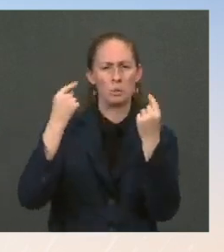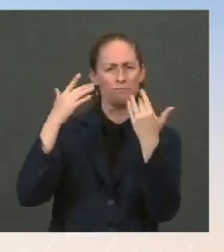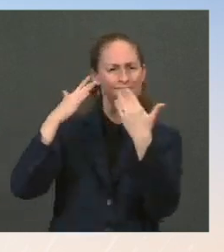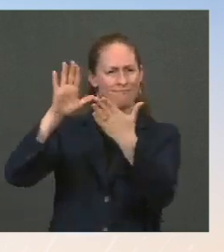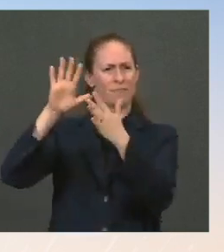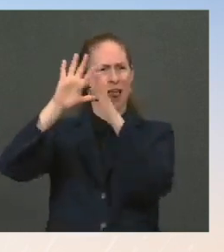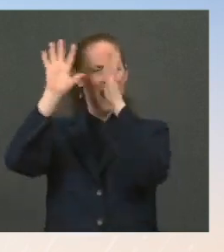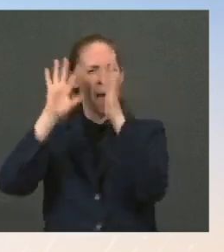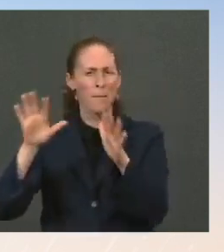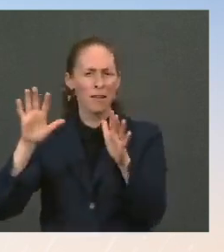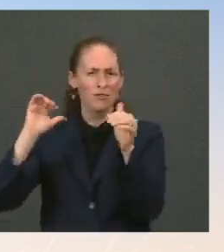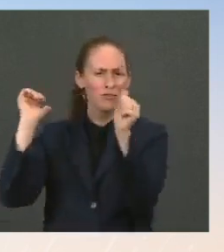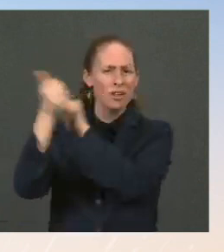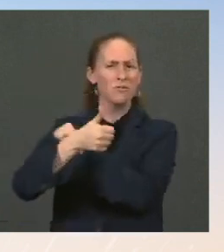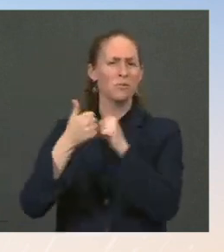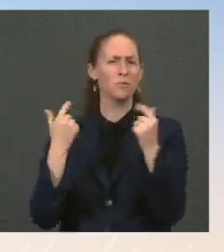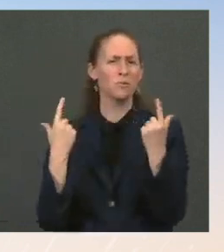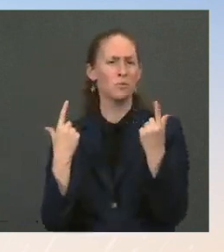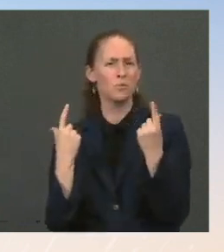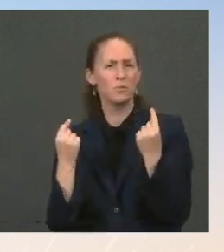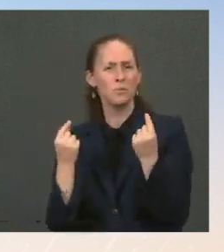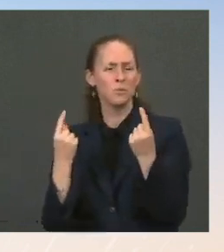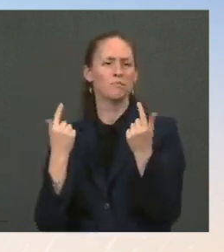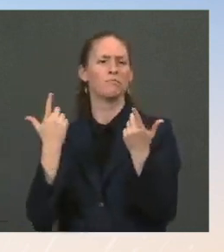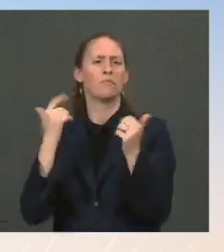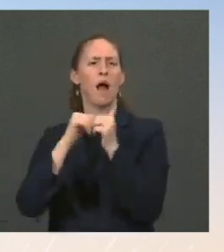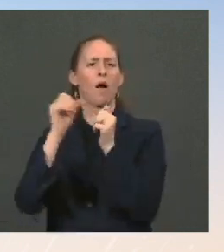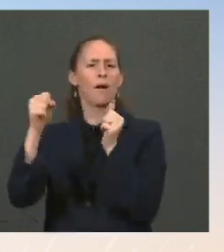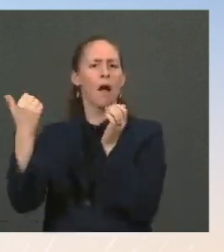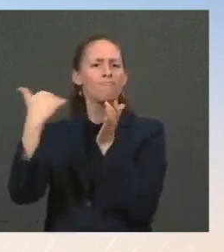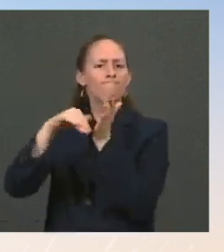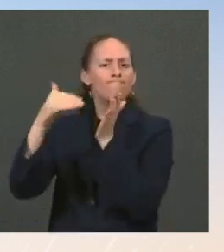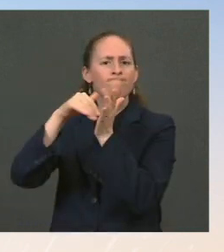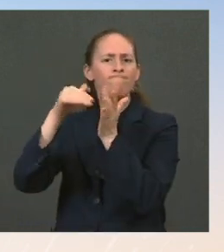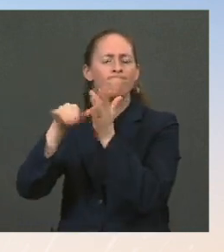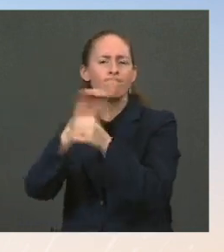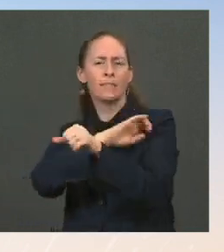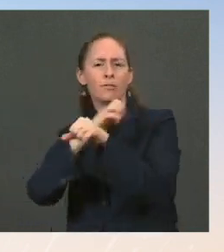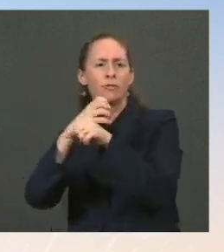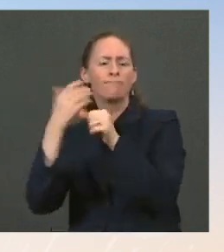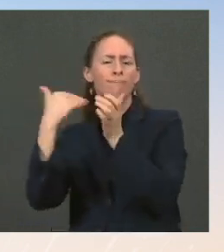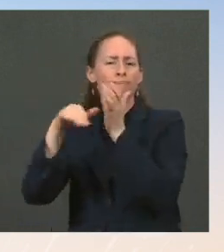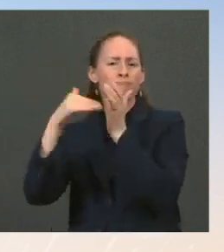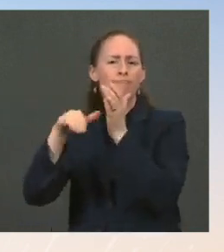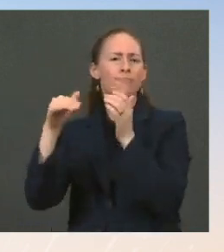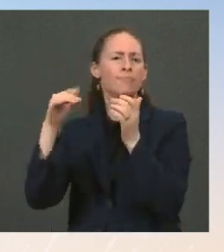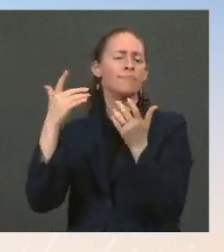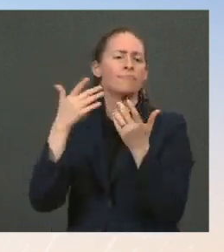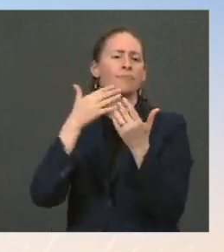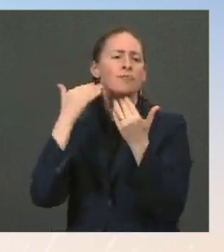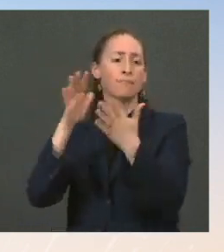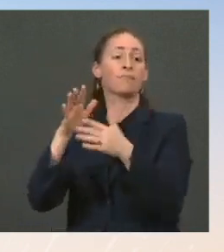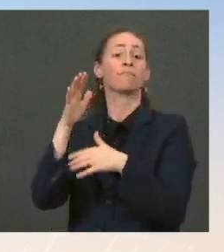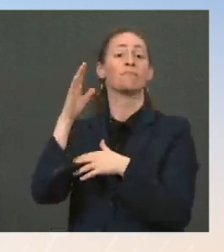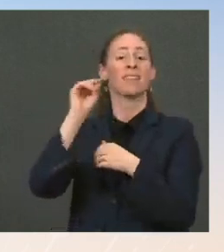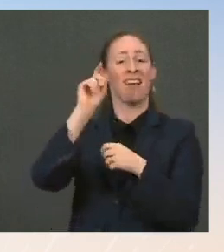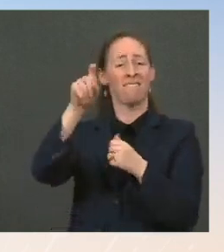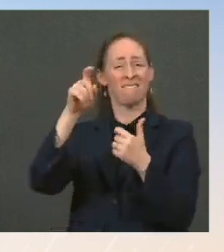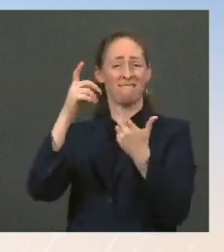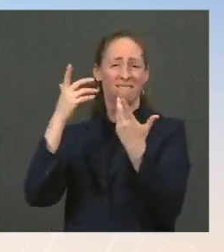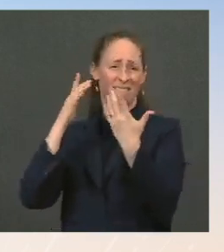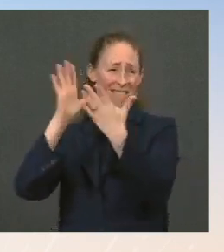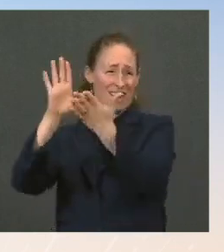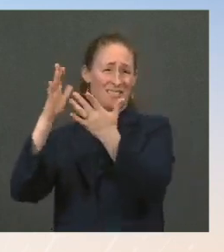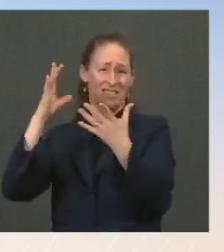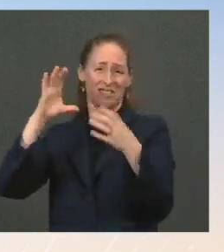basically, about our need to work together to address the climate crisis. One of the greatest national security crises, the president sees, a number